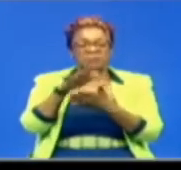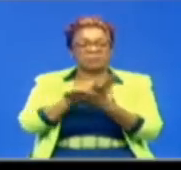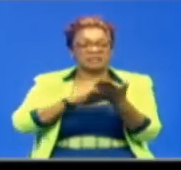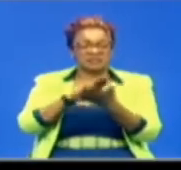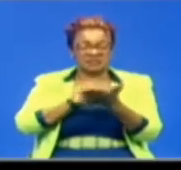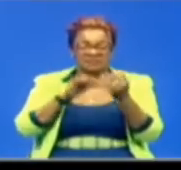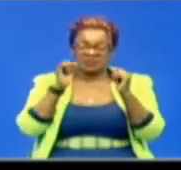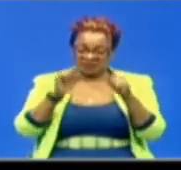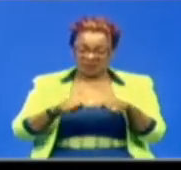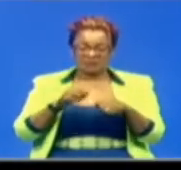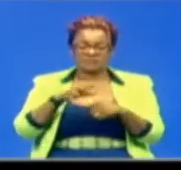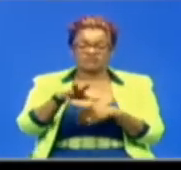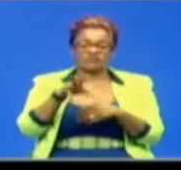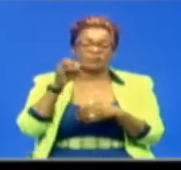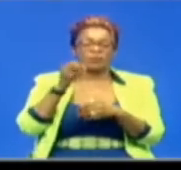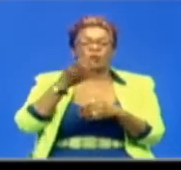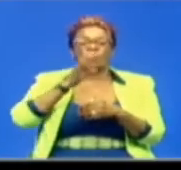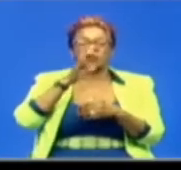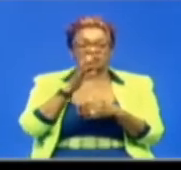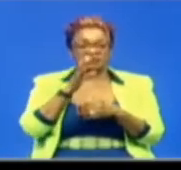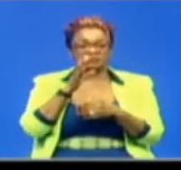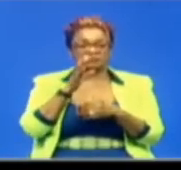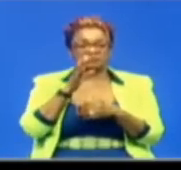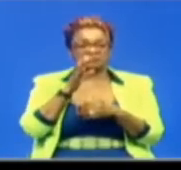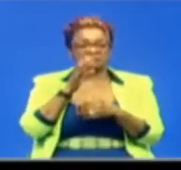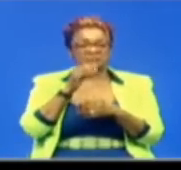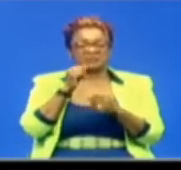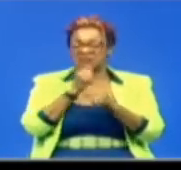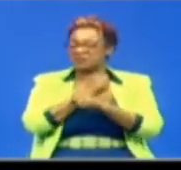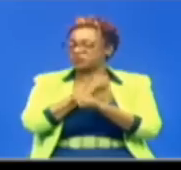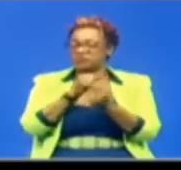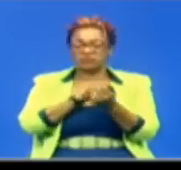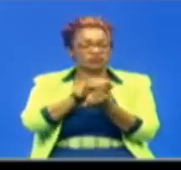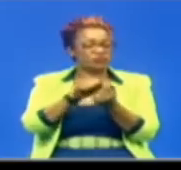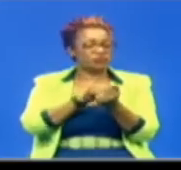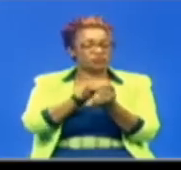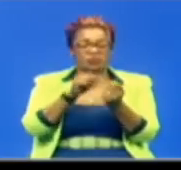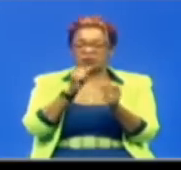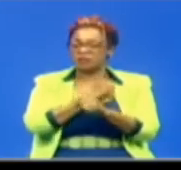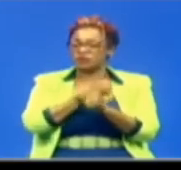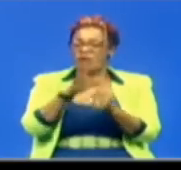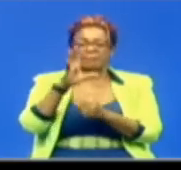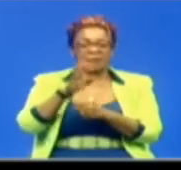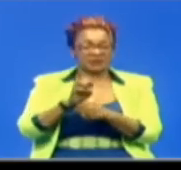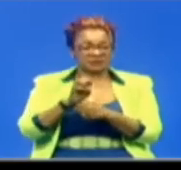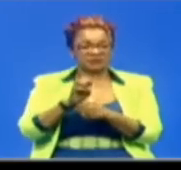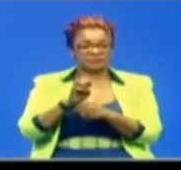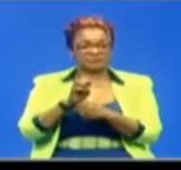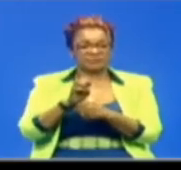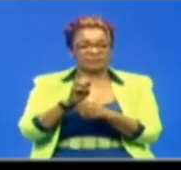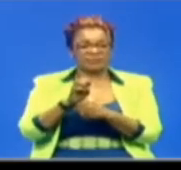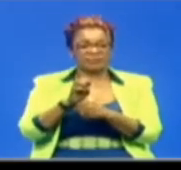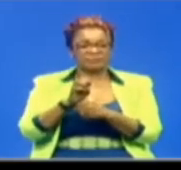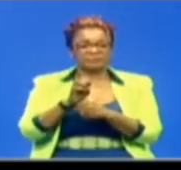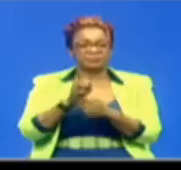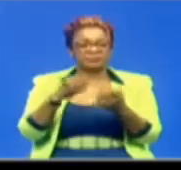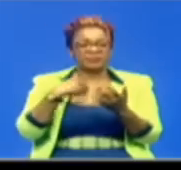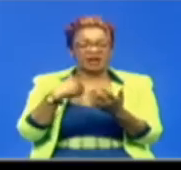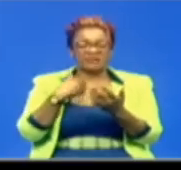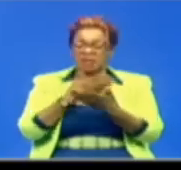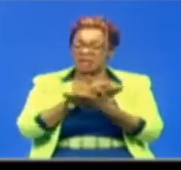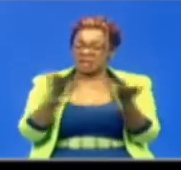place that way. Butterfly does not chew, does not bite. They depend on long proboscis to get any kind of